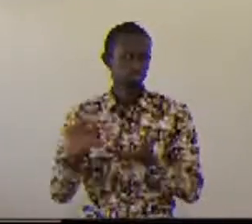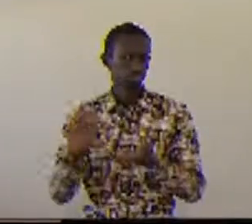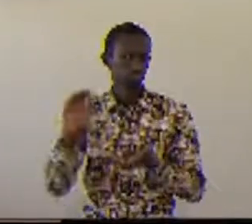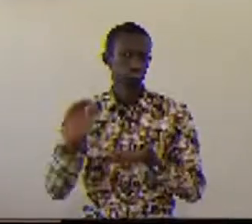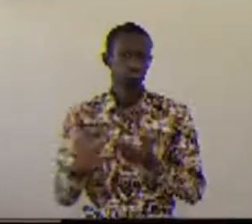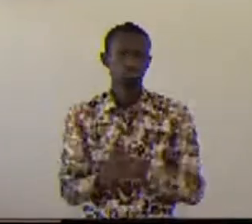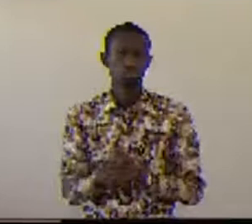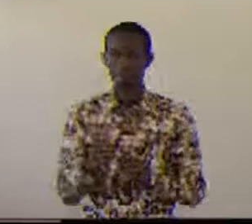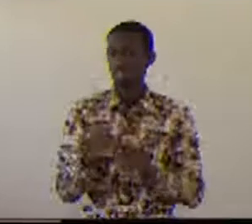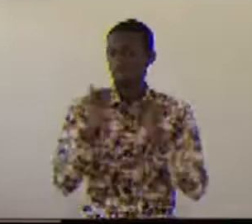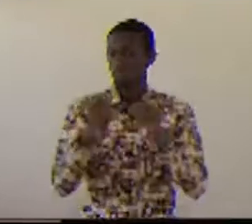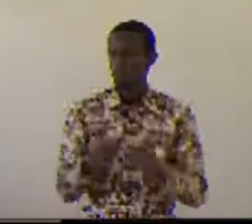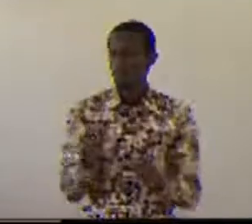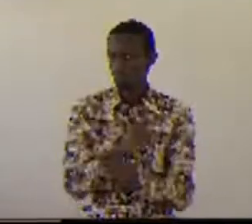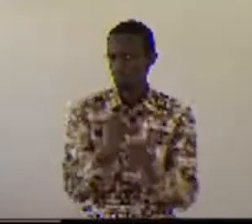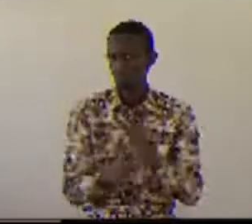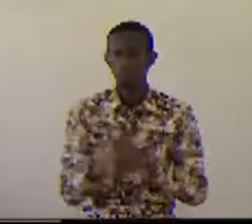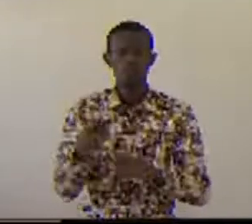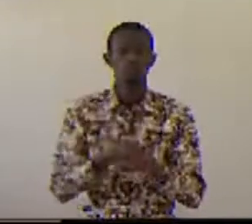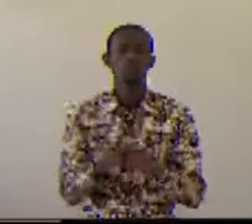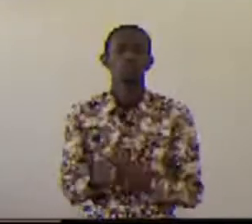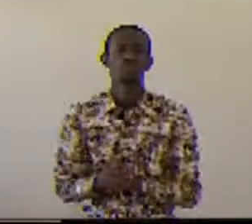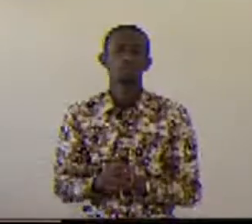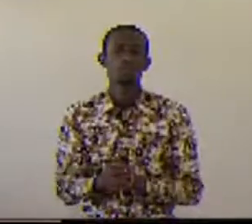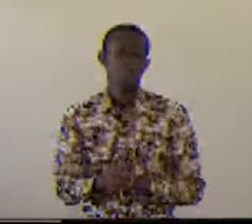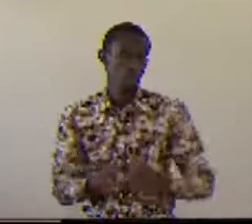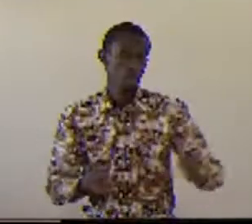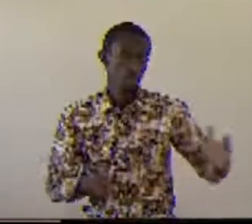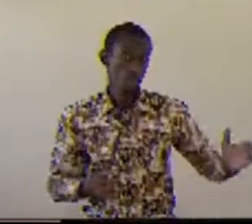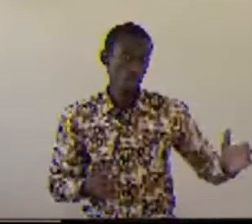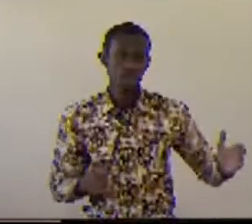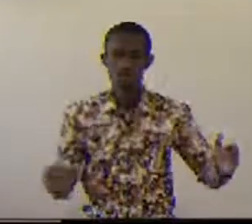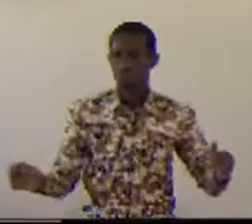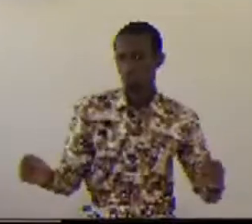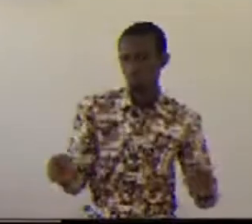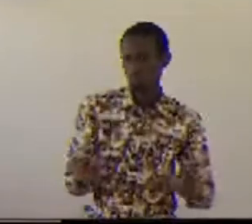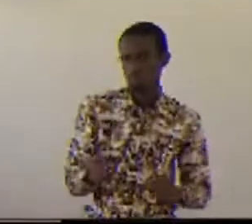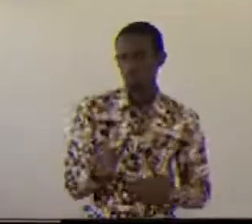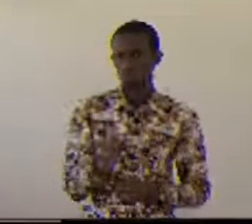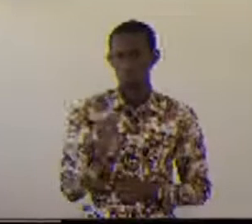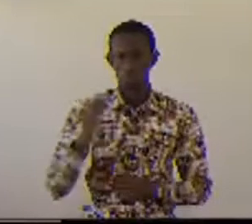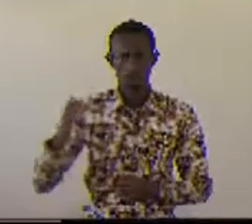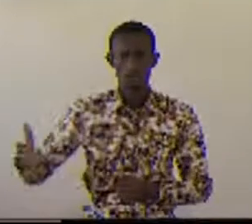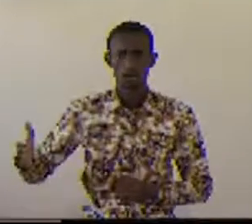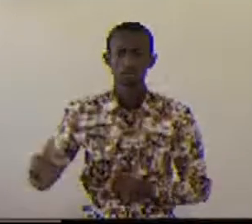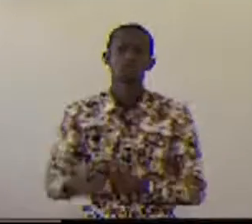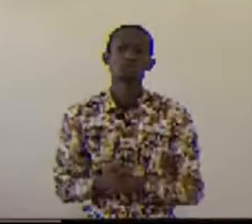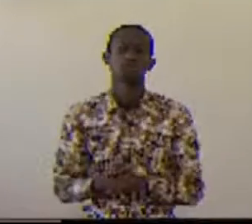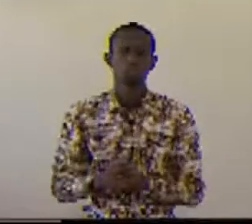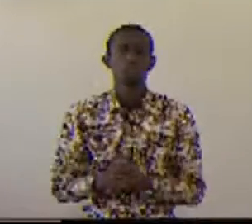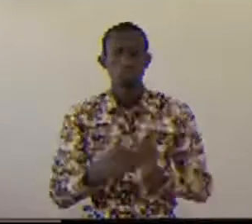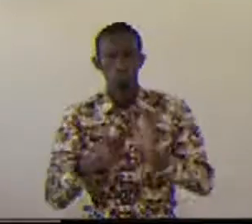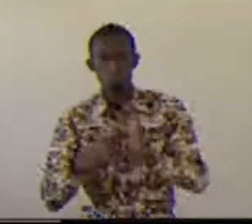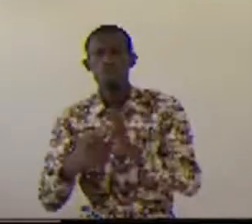from left to the right in the periodic table, we move from elements which are more metallic to the elements which have